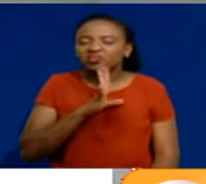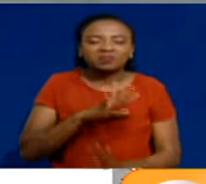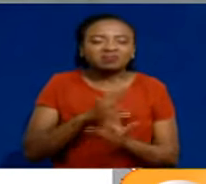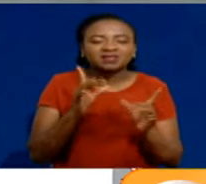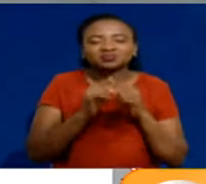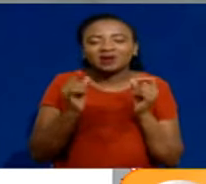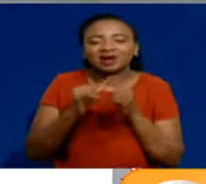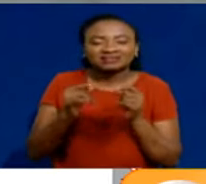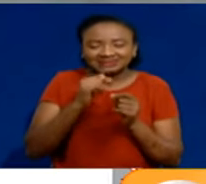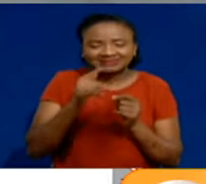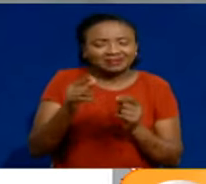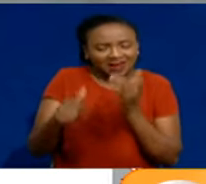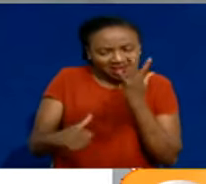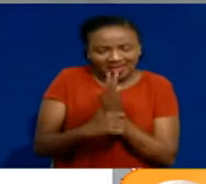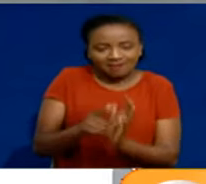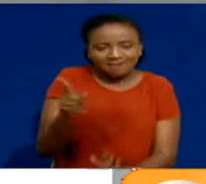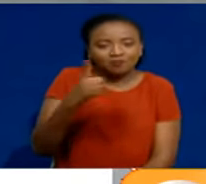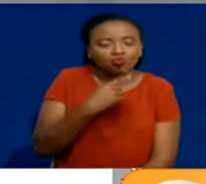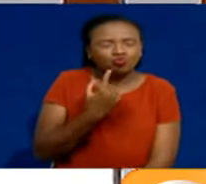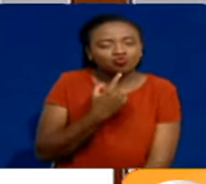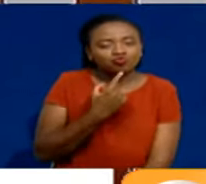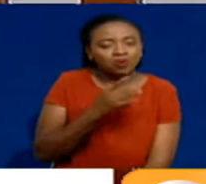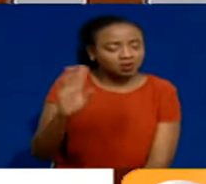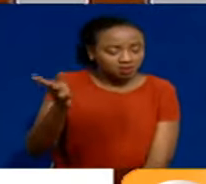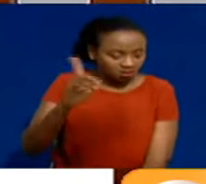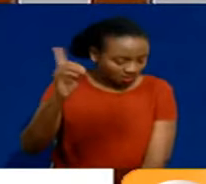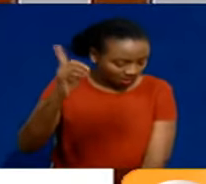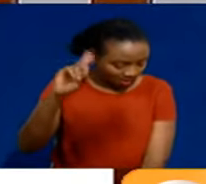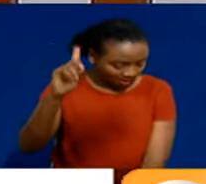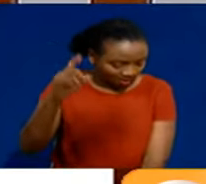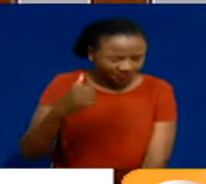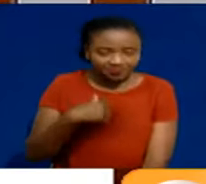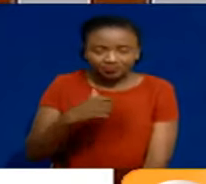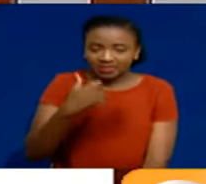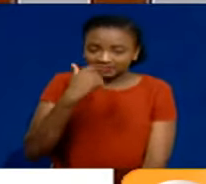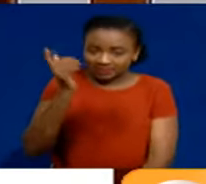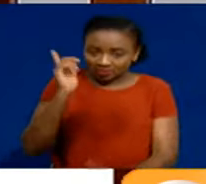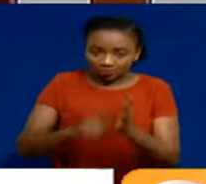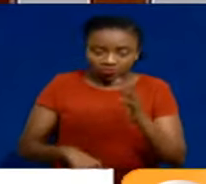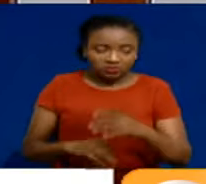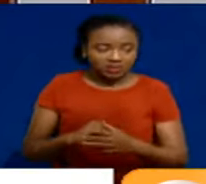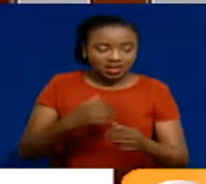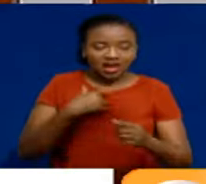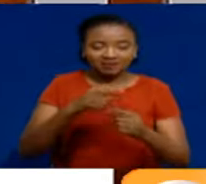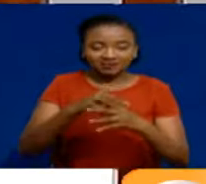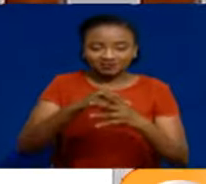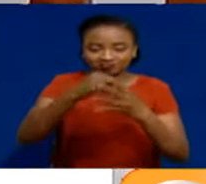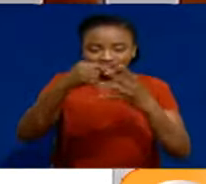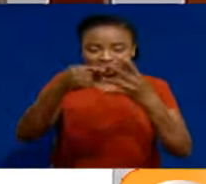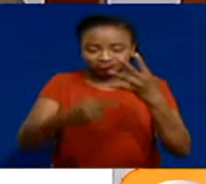You're dancing around it. Say, name the person. No, what I'm telling you, we have several